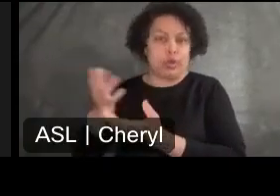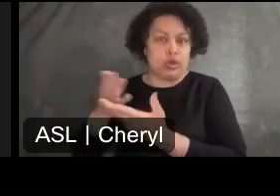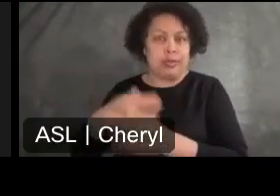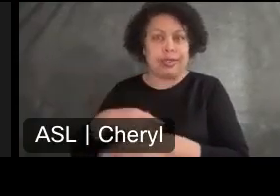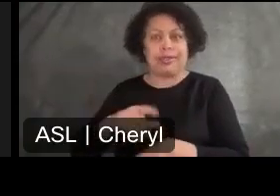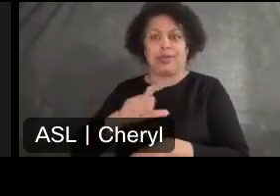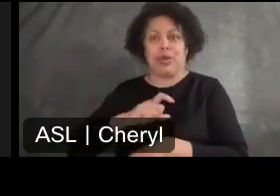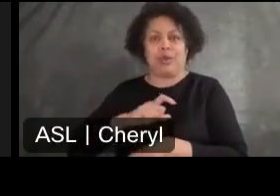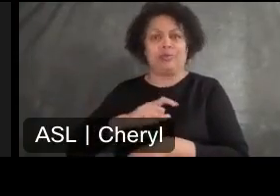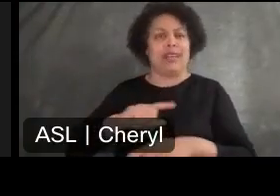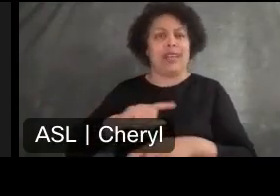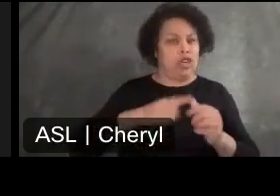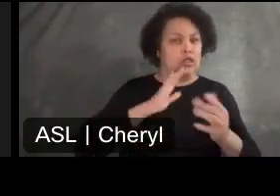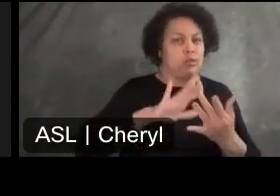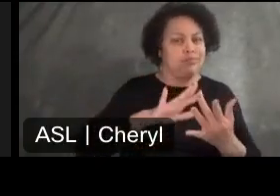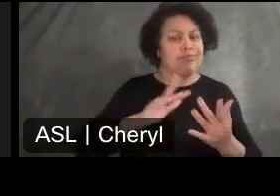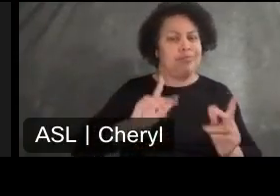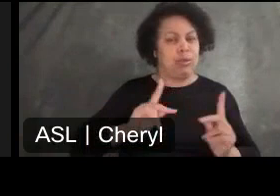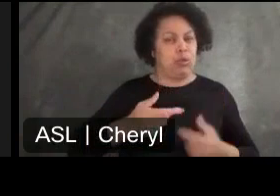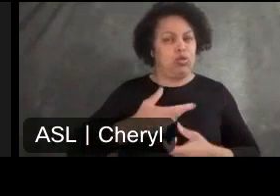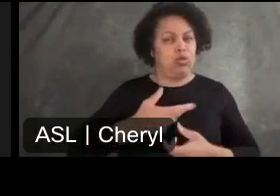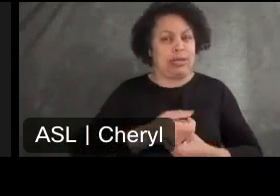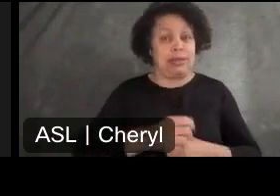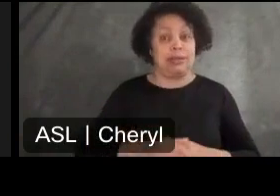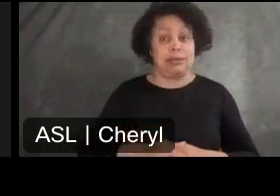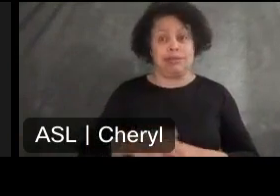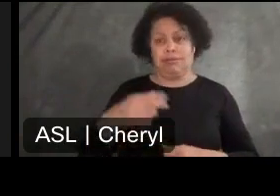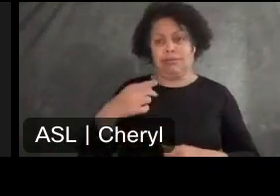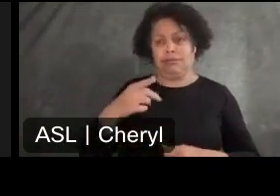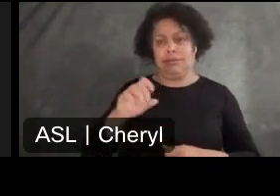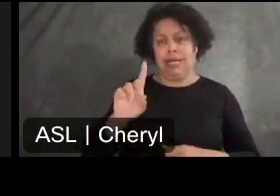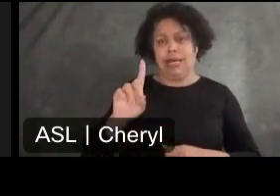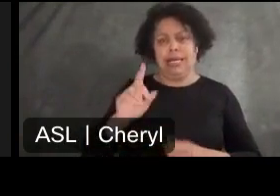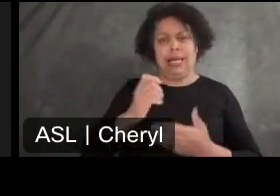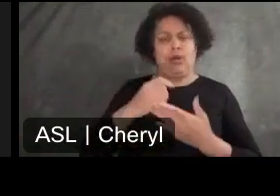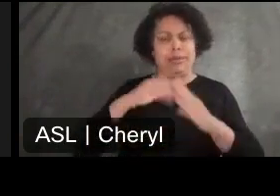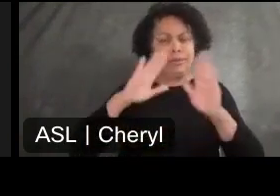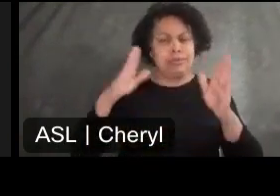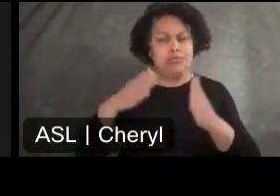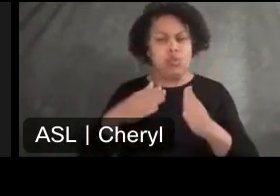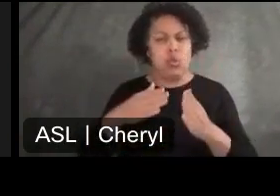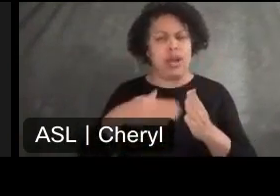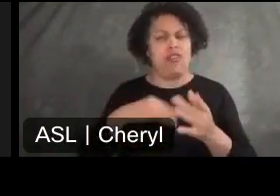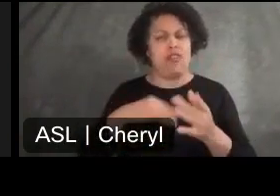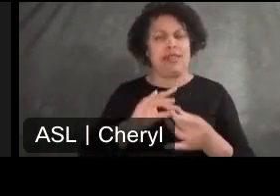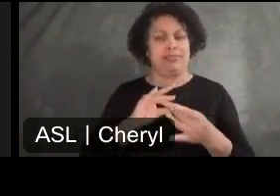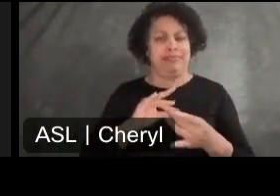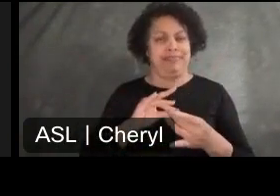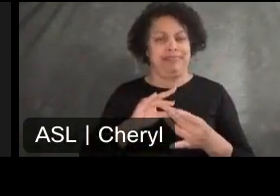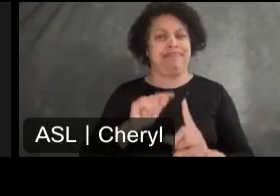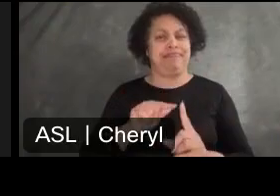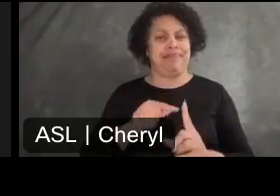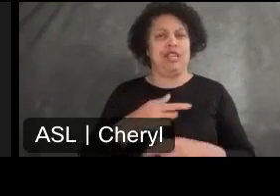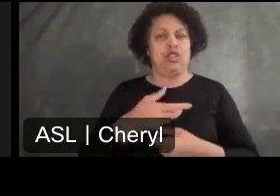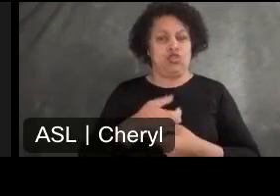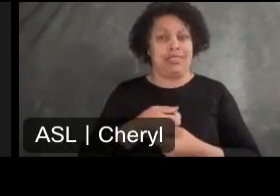enforcement. The term pods help us zoom in on the trusted relationships that are built and how,